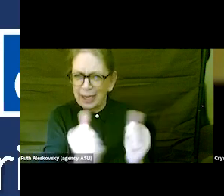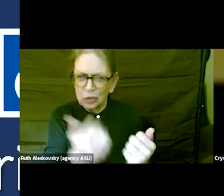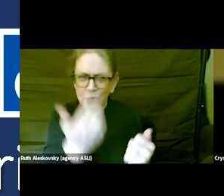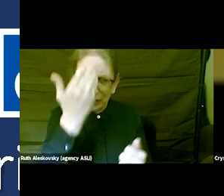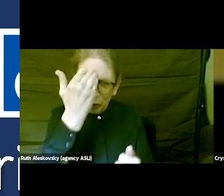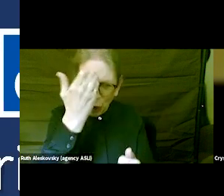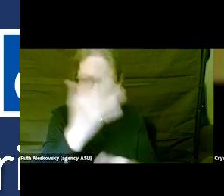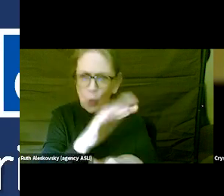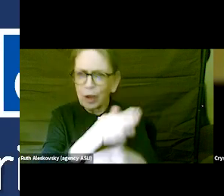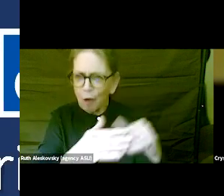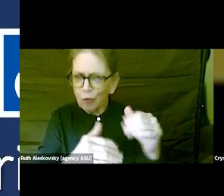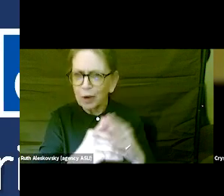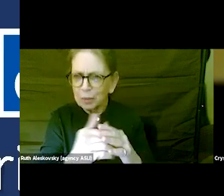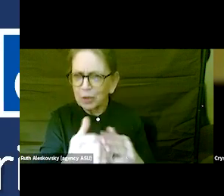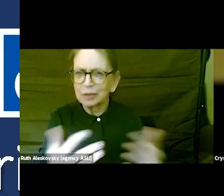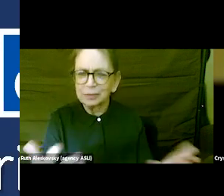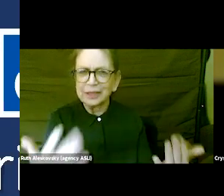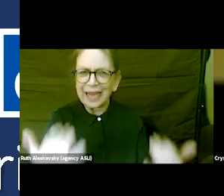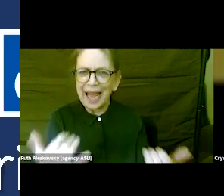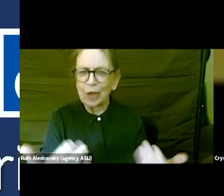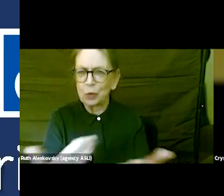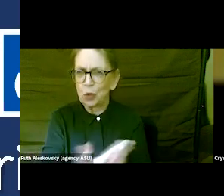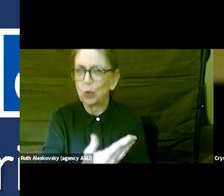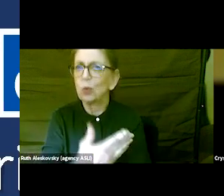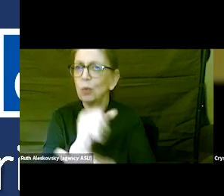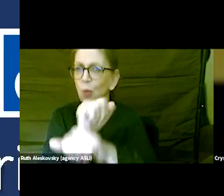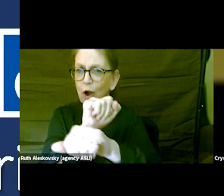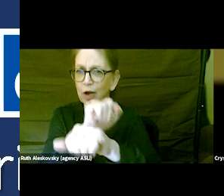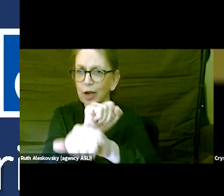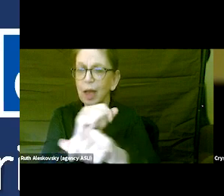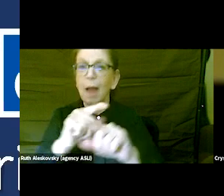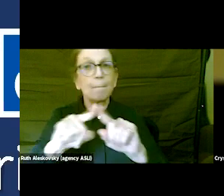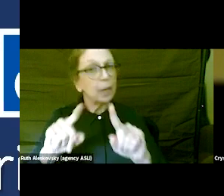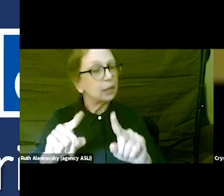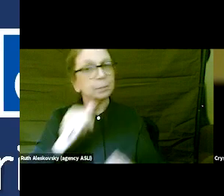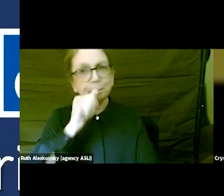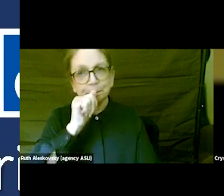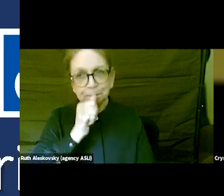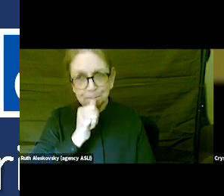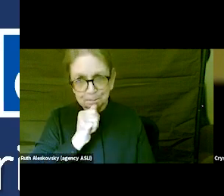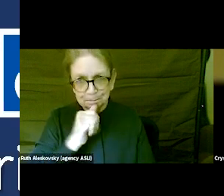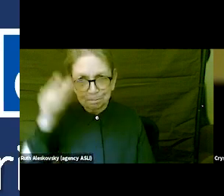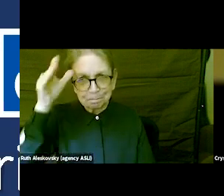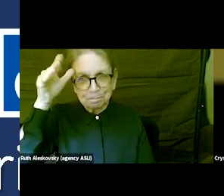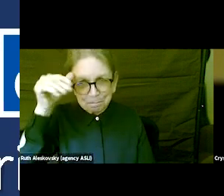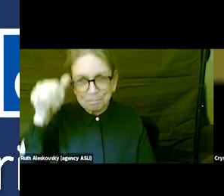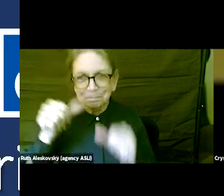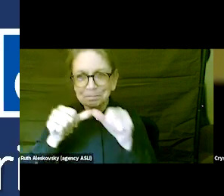years before seeking new employment. But through hard work and perseverance and